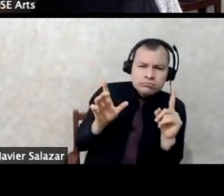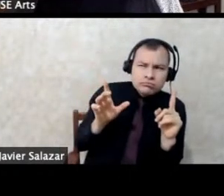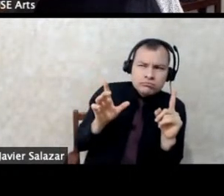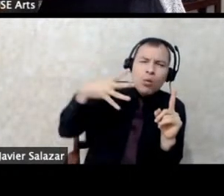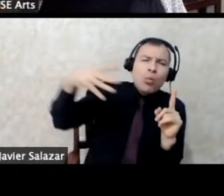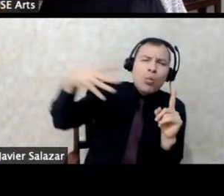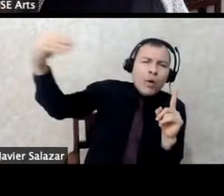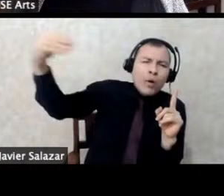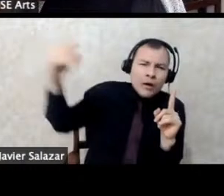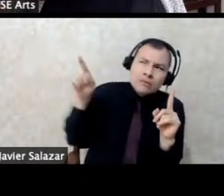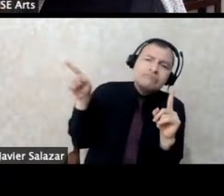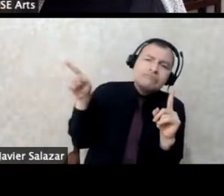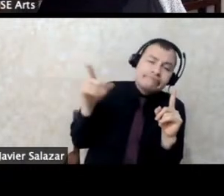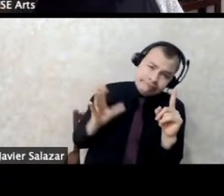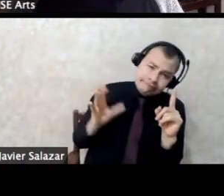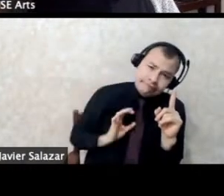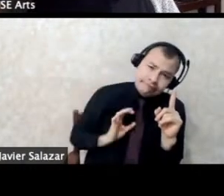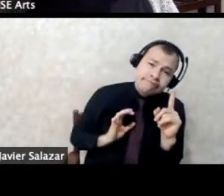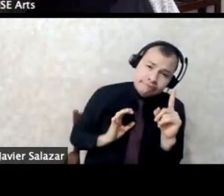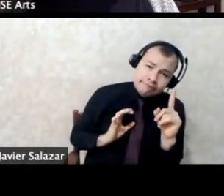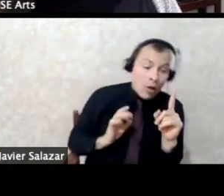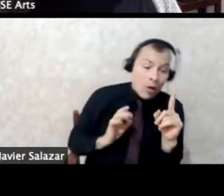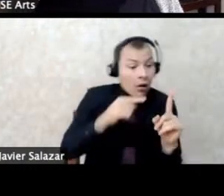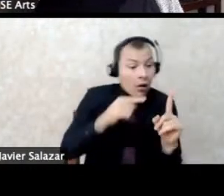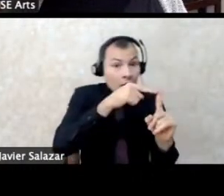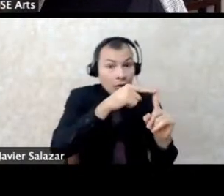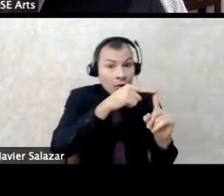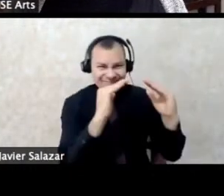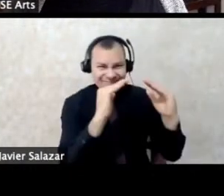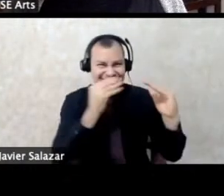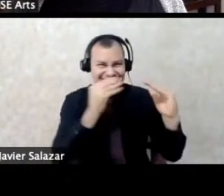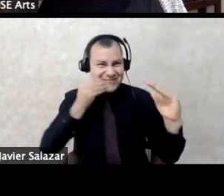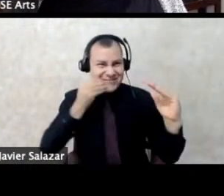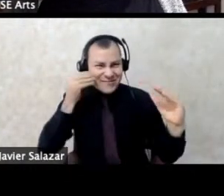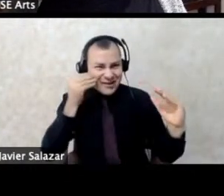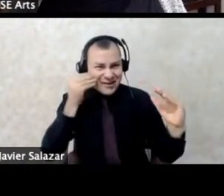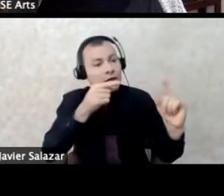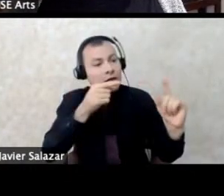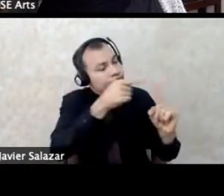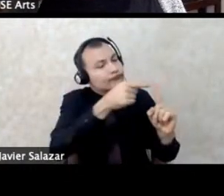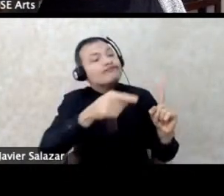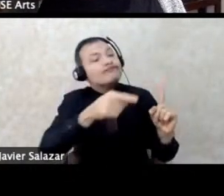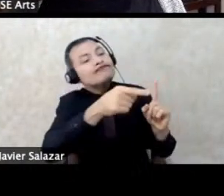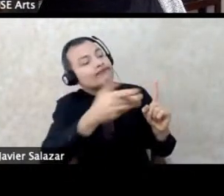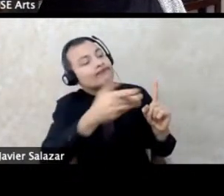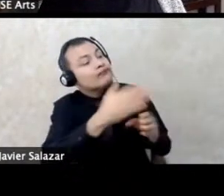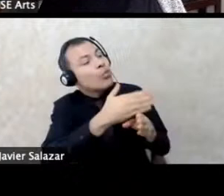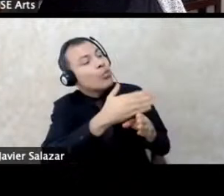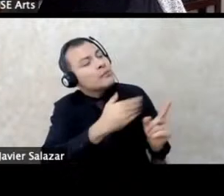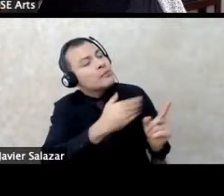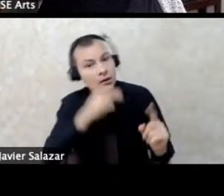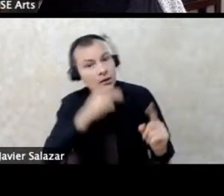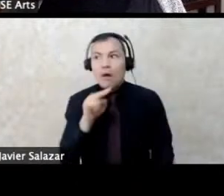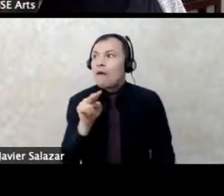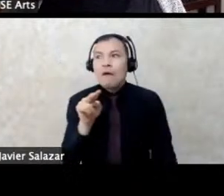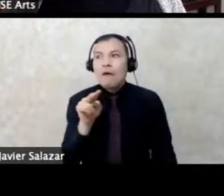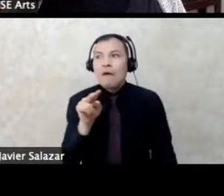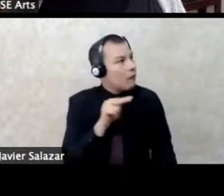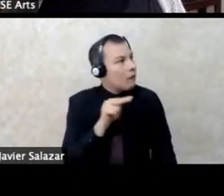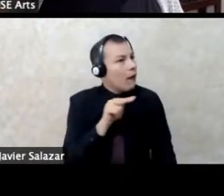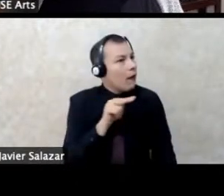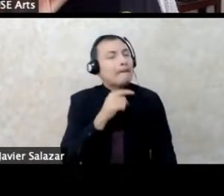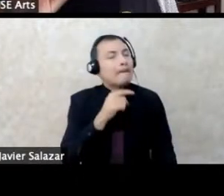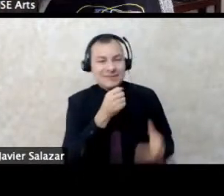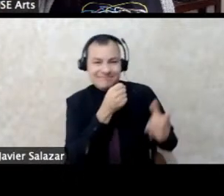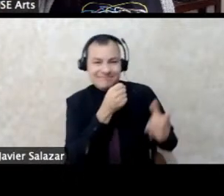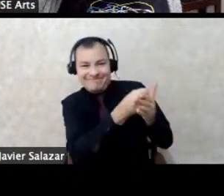de las maneras que tenemos para resolución de estos conflictos. Lo otro es, por ejemplo, una experiencia del año pasado.